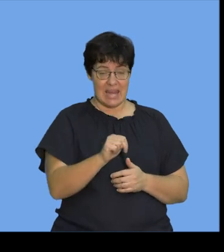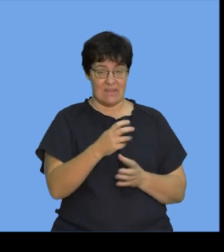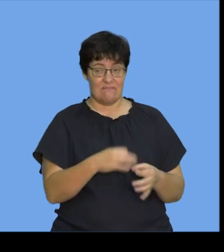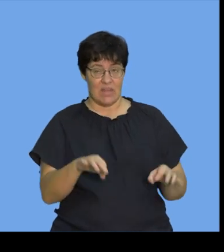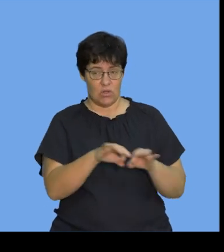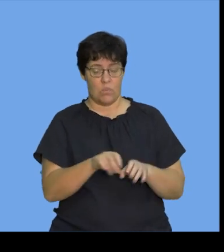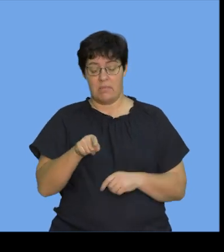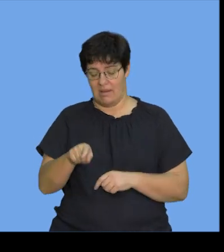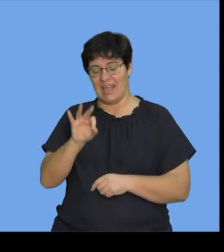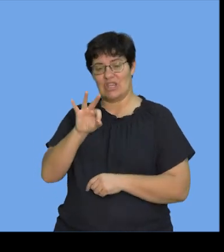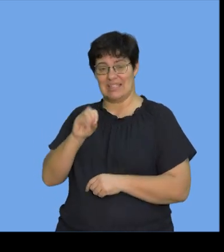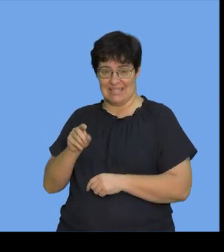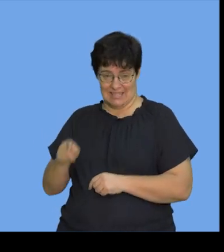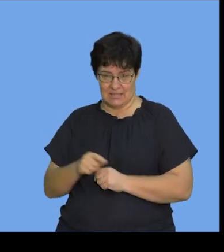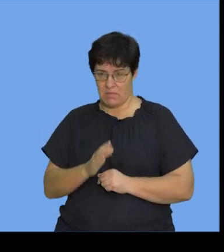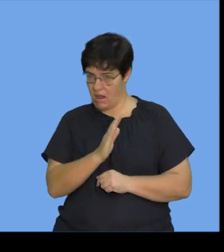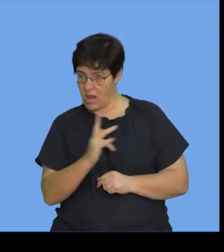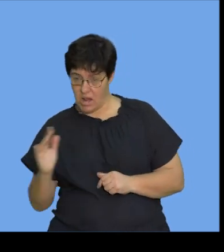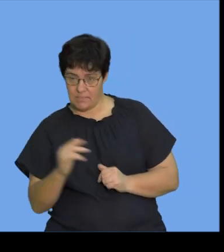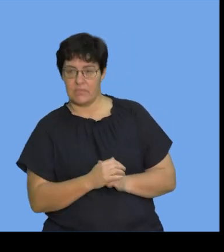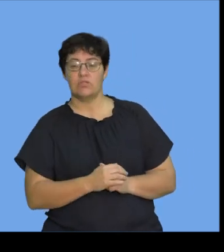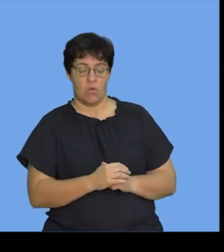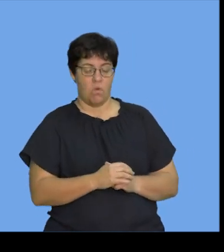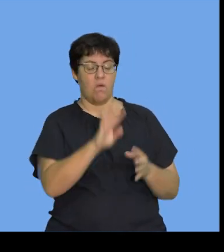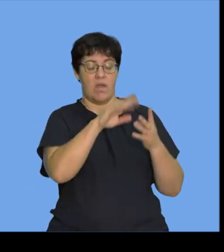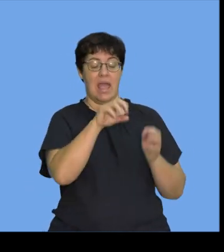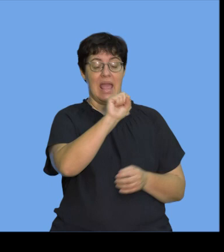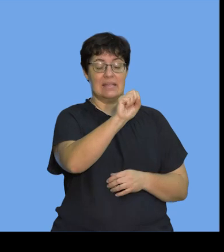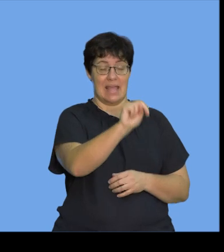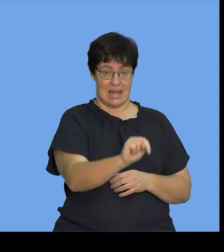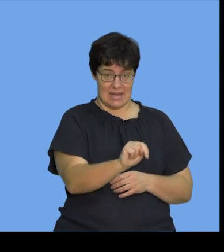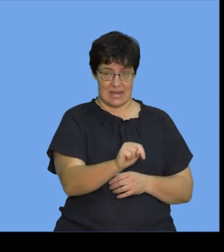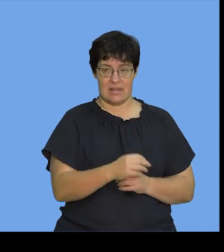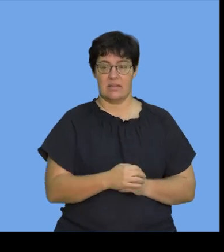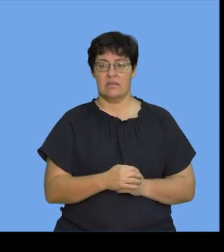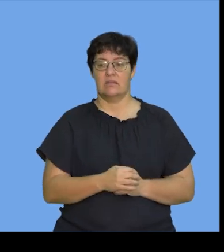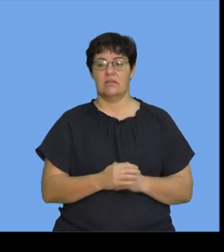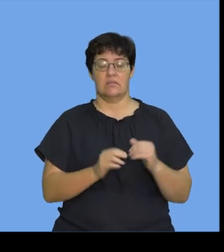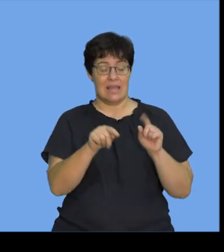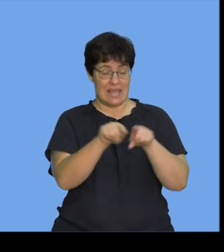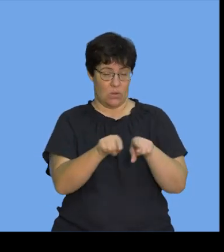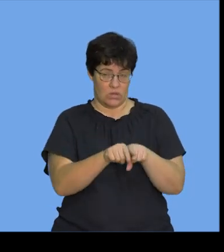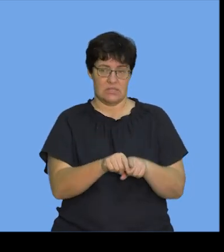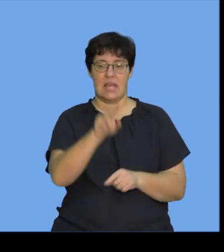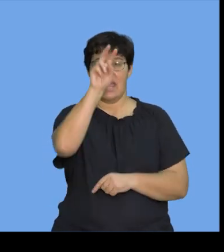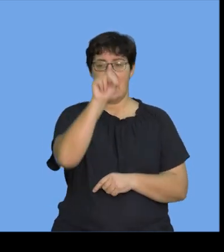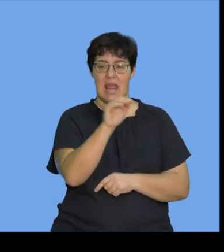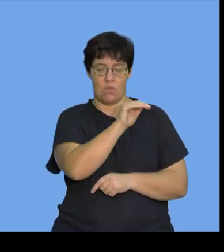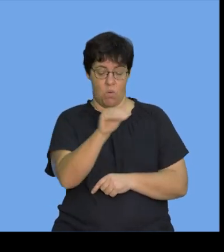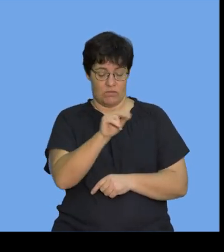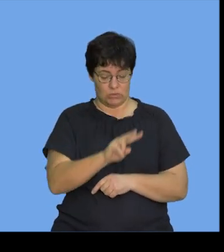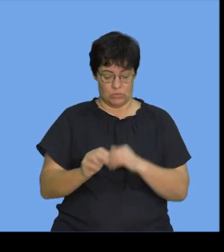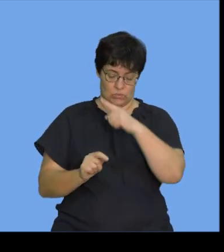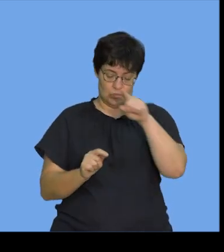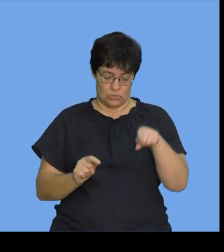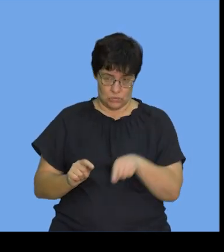the 30. I go to my formula. As N, you first start with the formula so that you know what you are going to